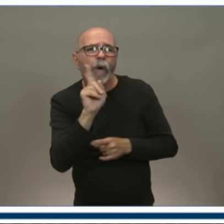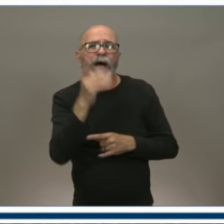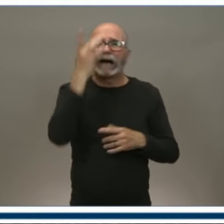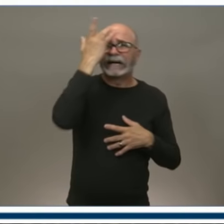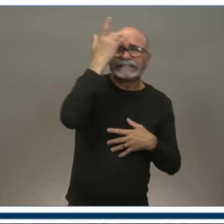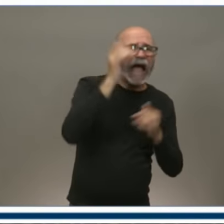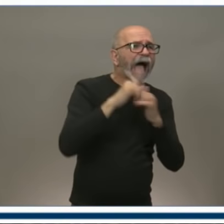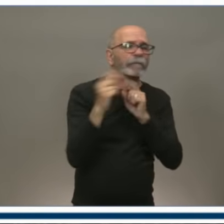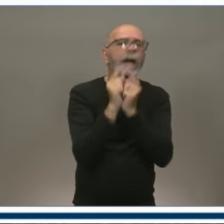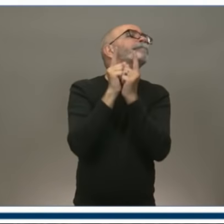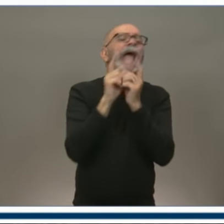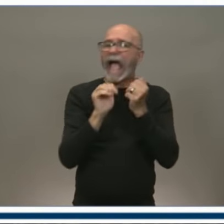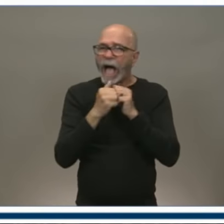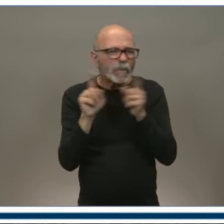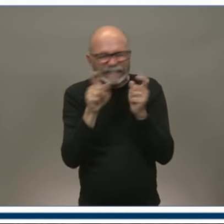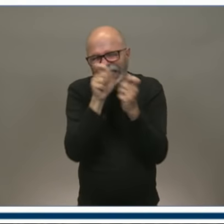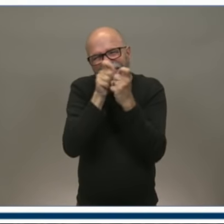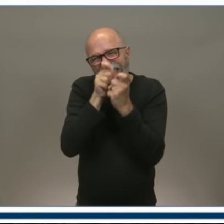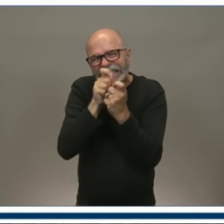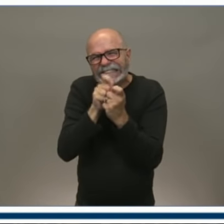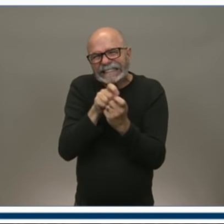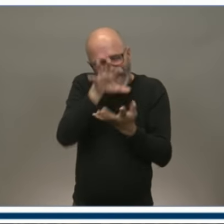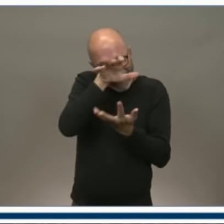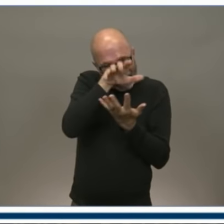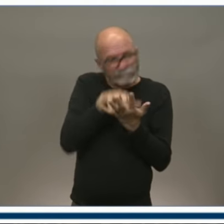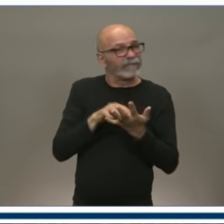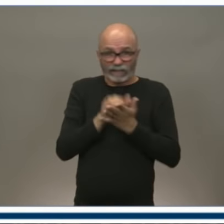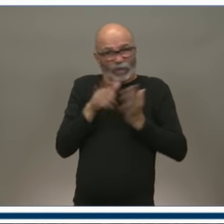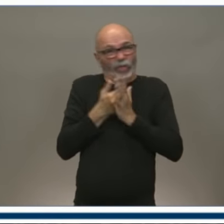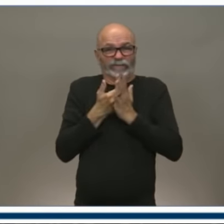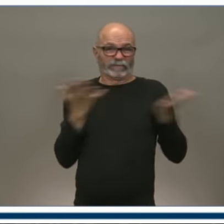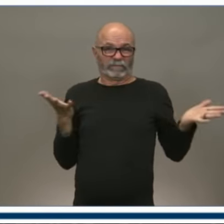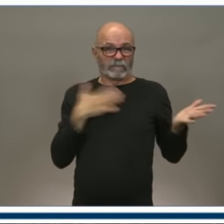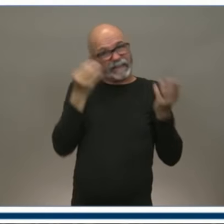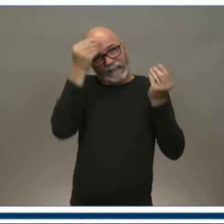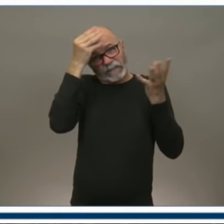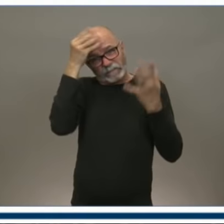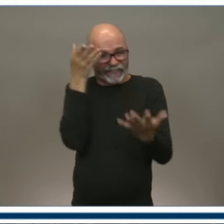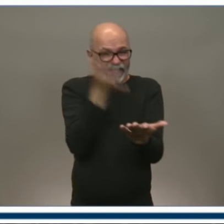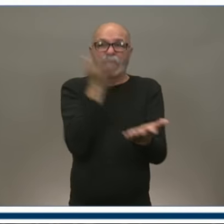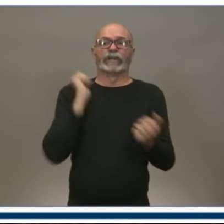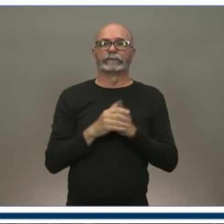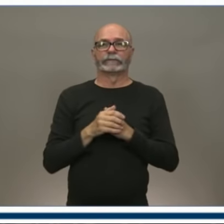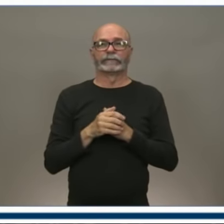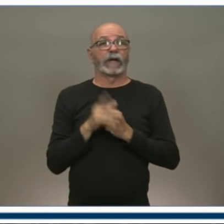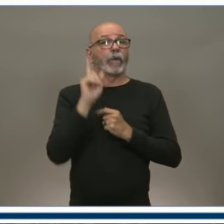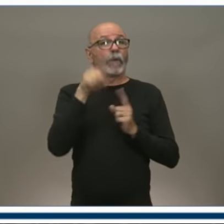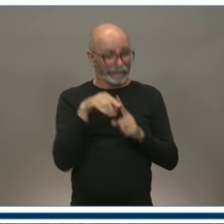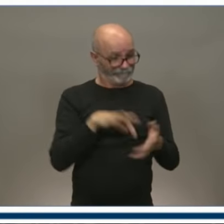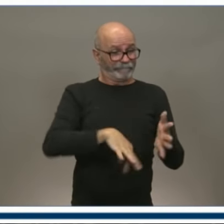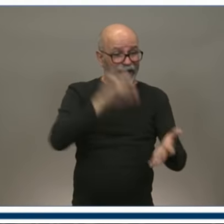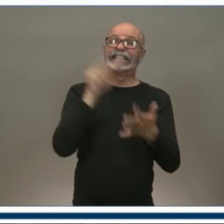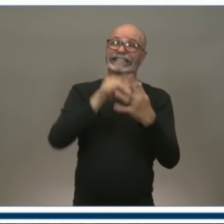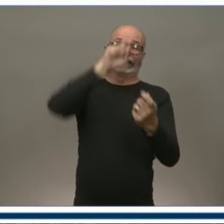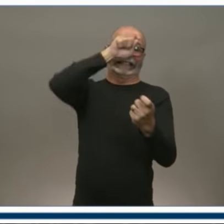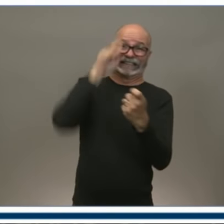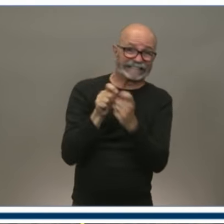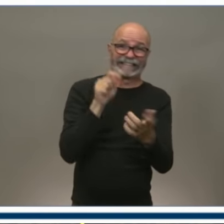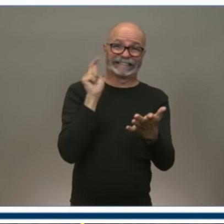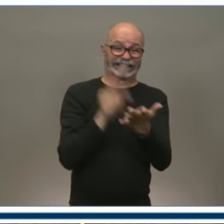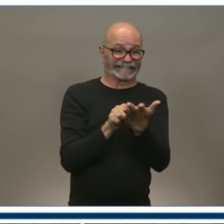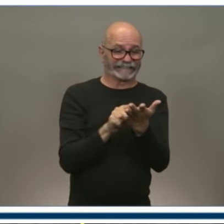infected. That's all part of that. And so this morning when that case was reported, the public health was starting to do that